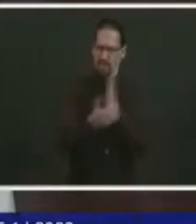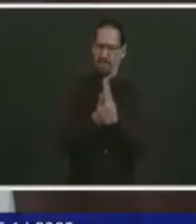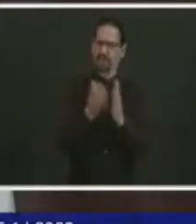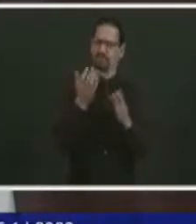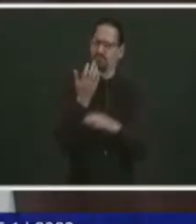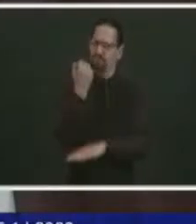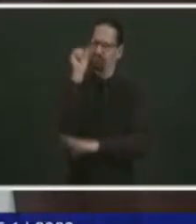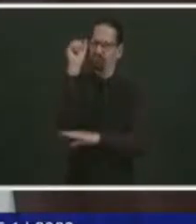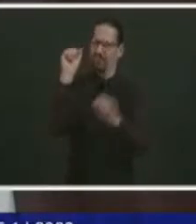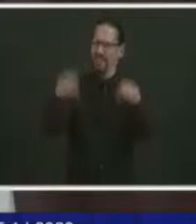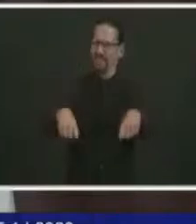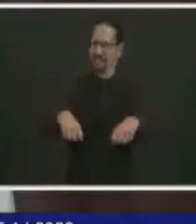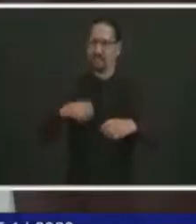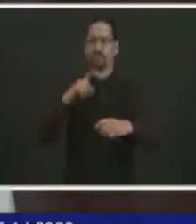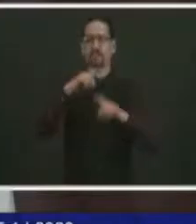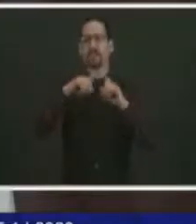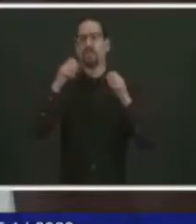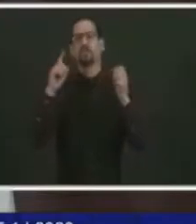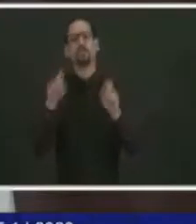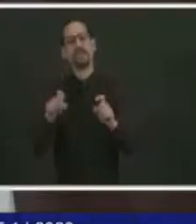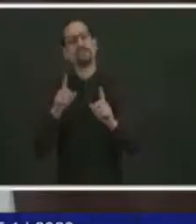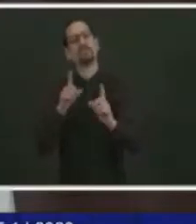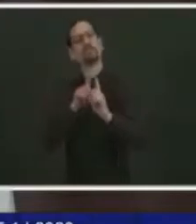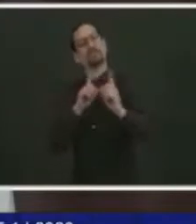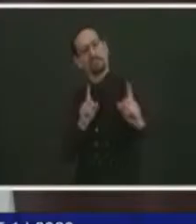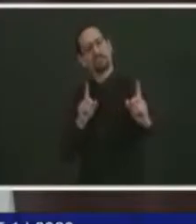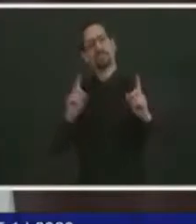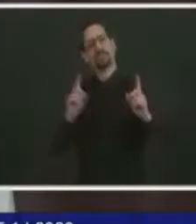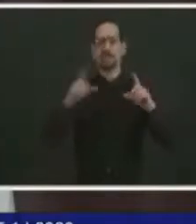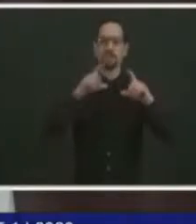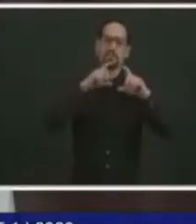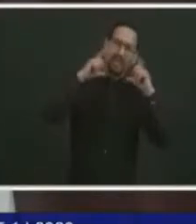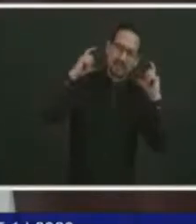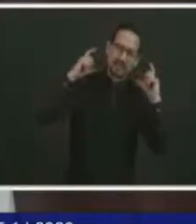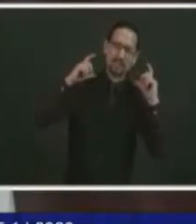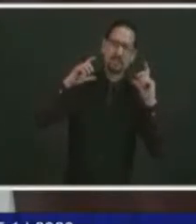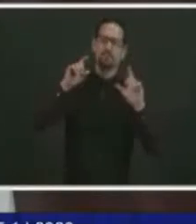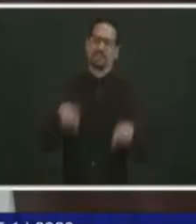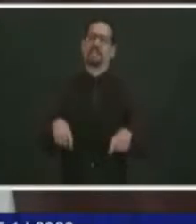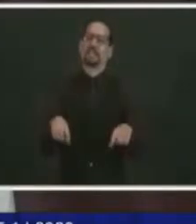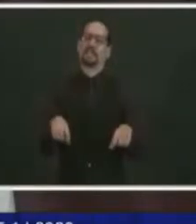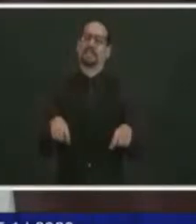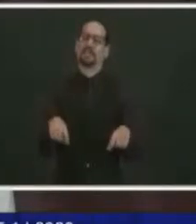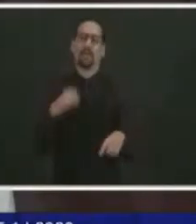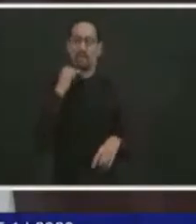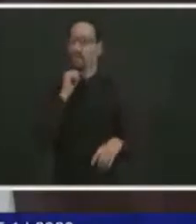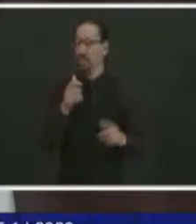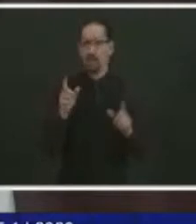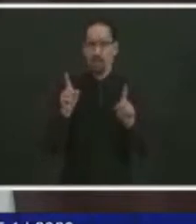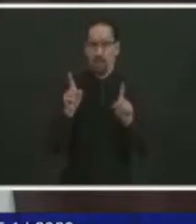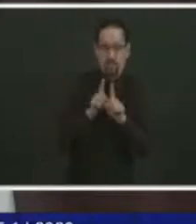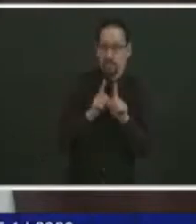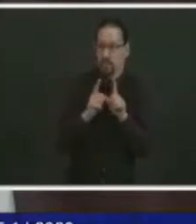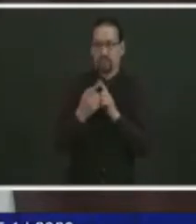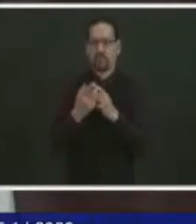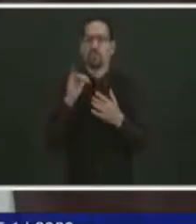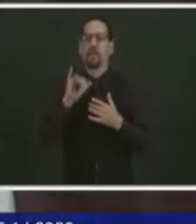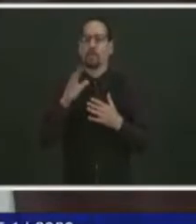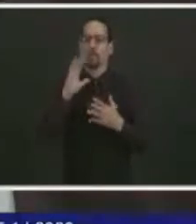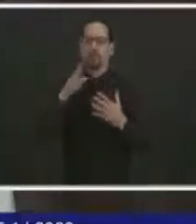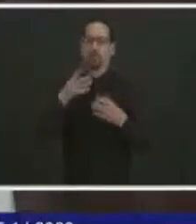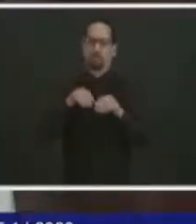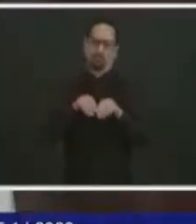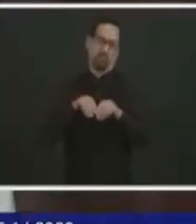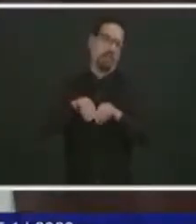because if you don't, you're putting the health and safety of all the people of Rhode Island at risk. My approach the whole time, whether